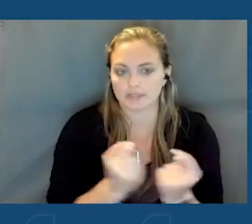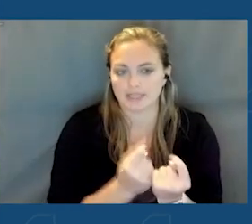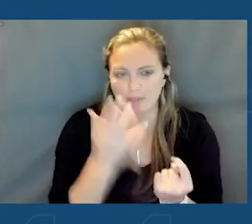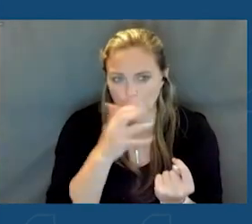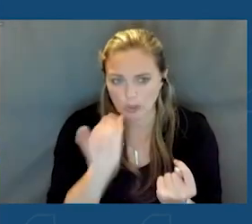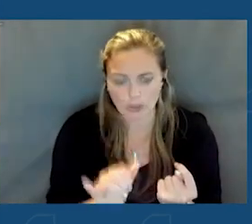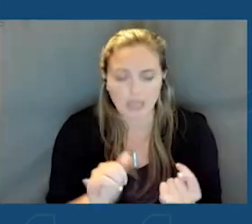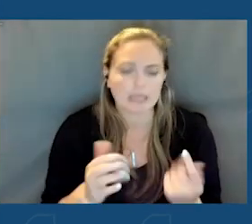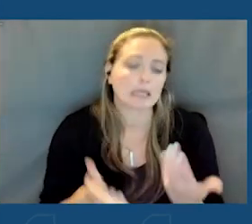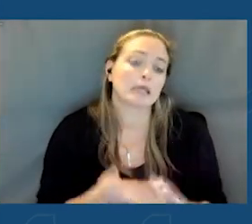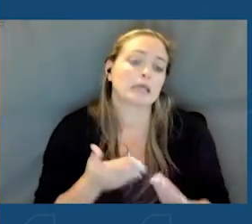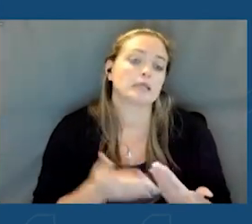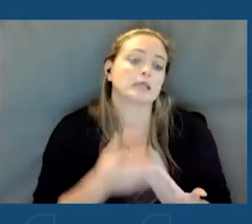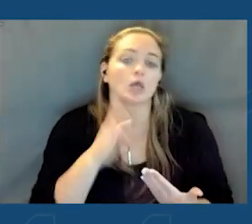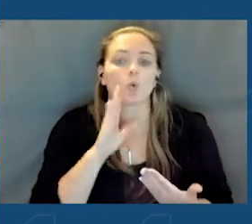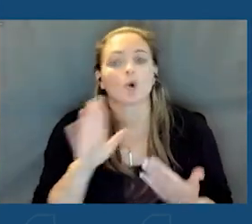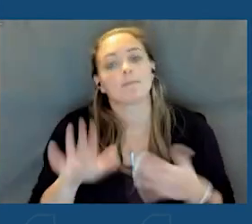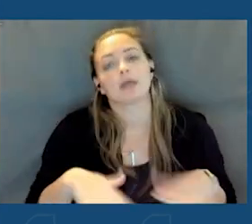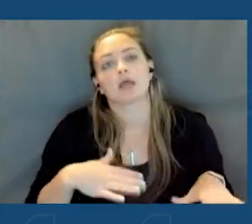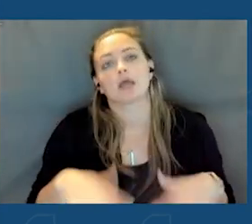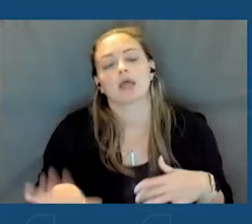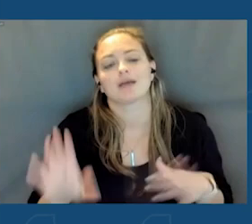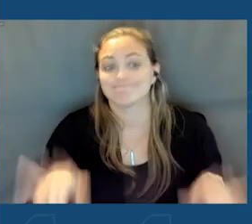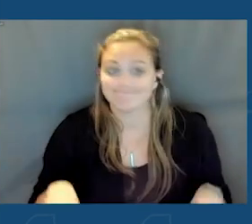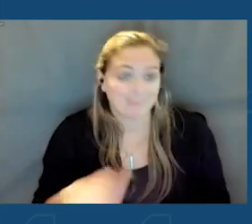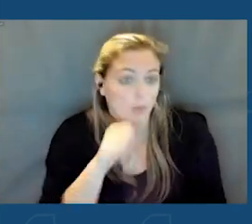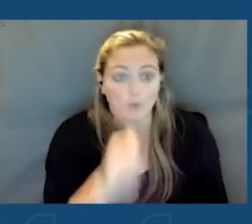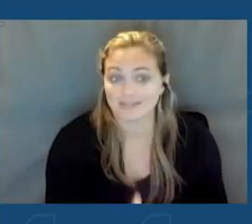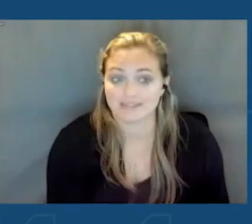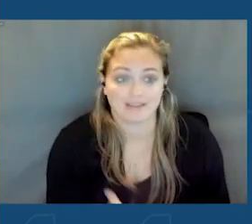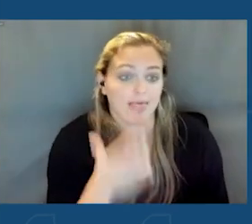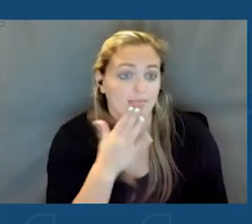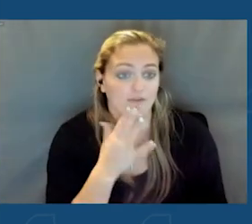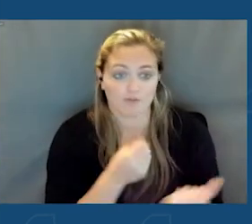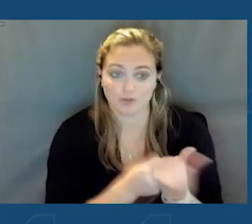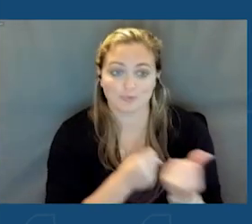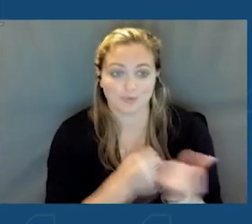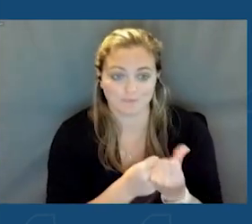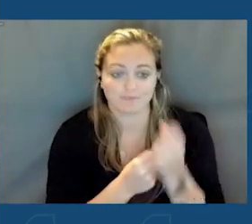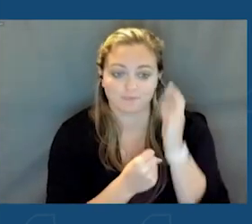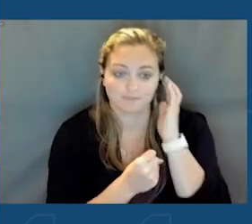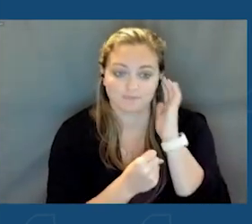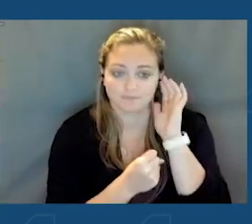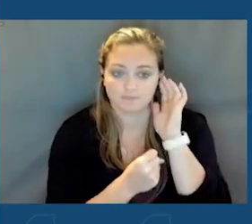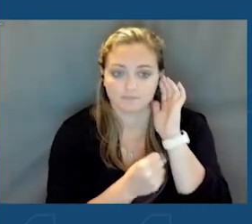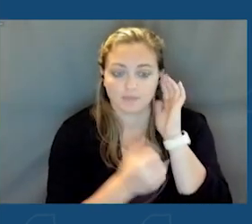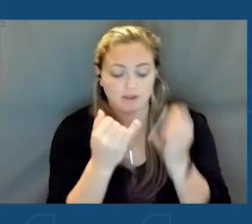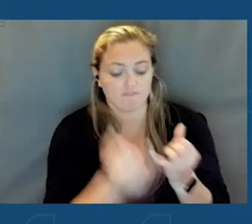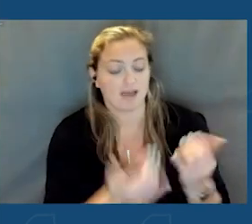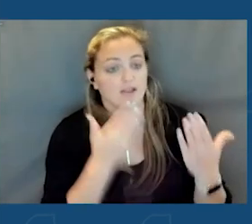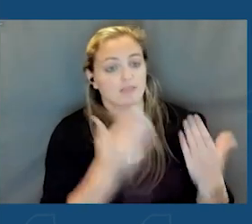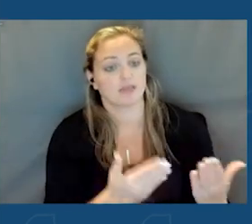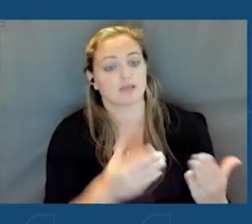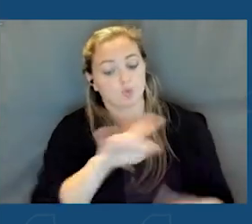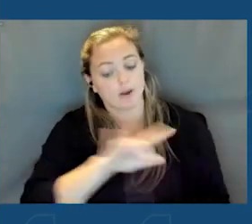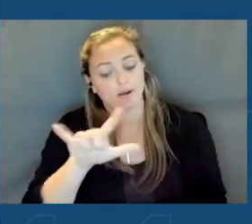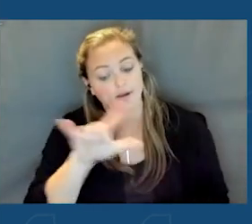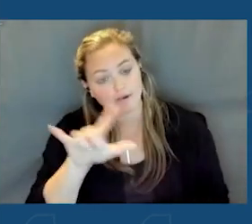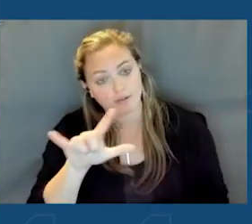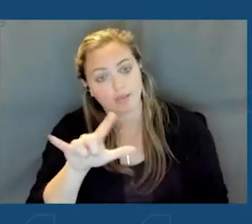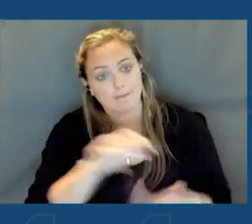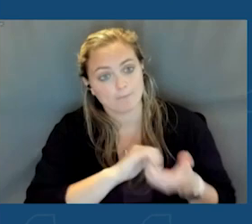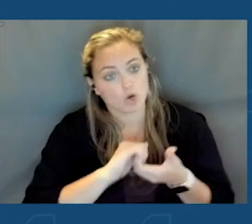cakewalk. Well, it wasn't. Thank you for your leadership and support. And a final thanks to our airline partners, Air France,